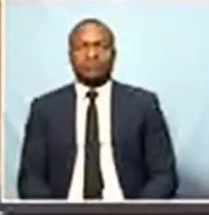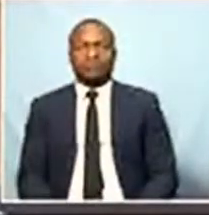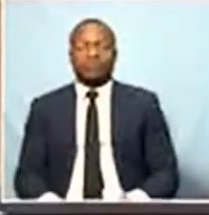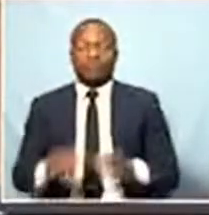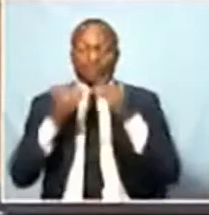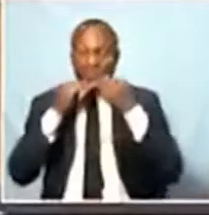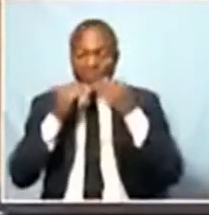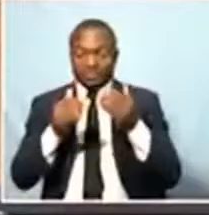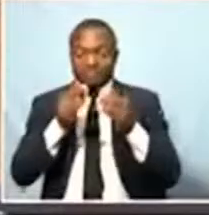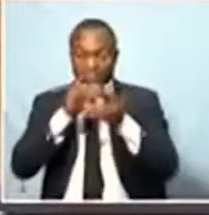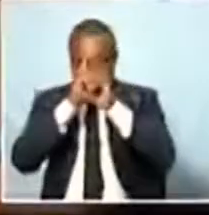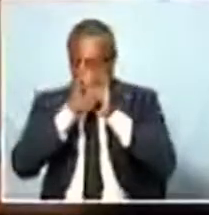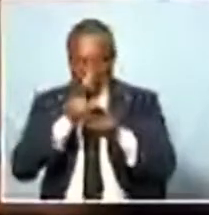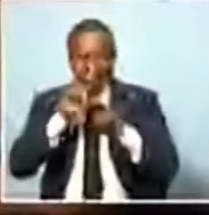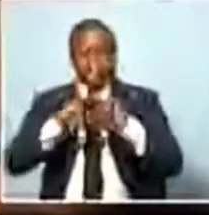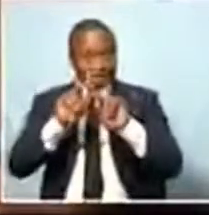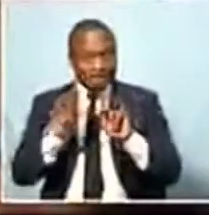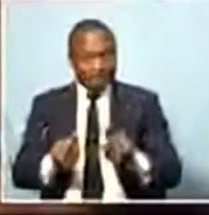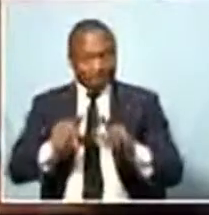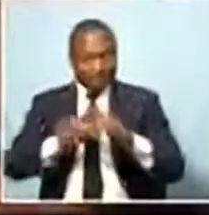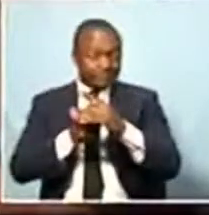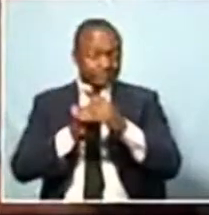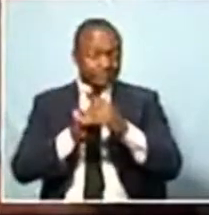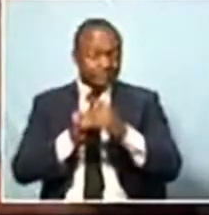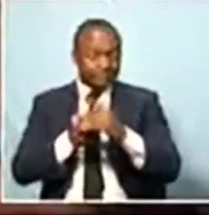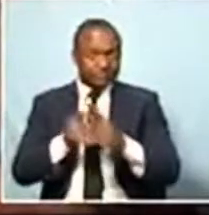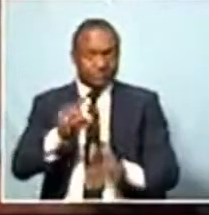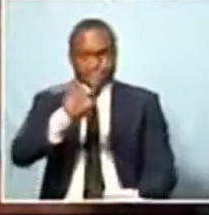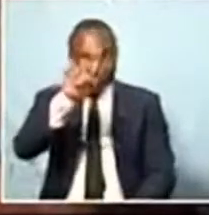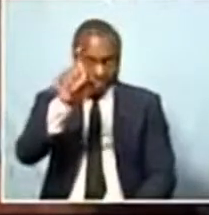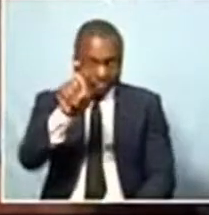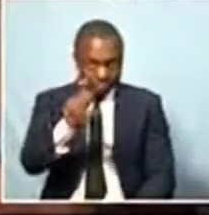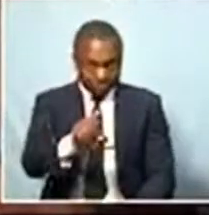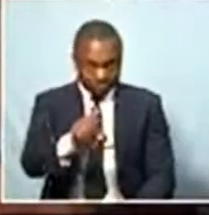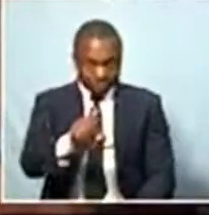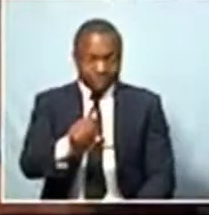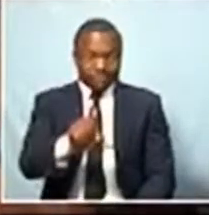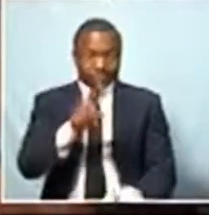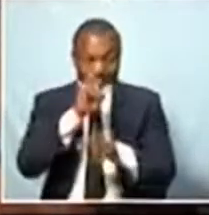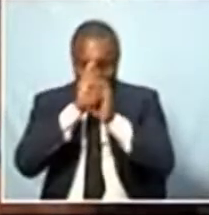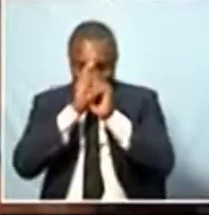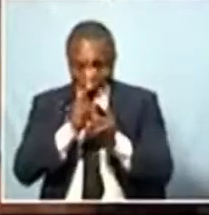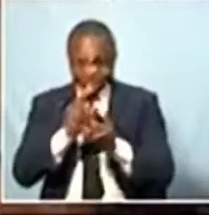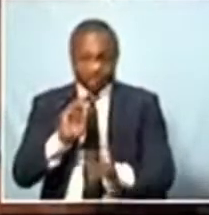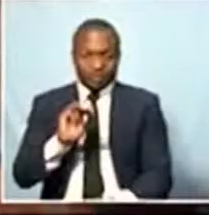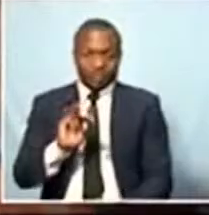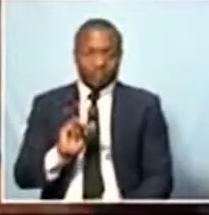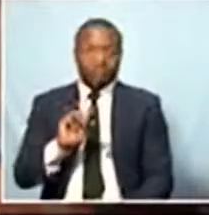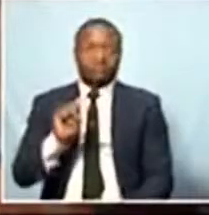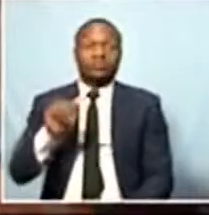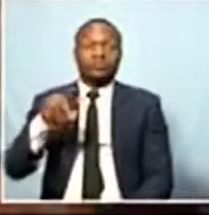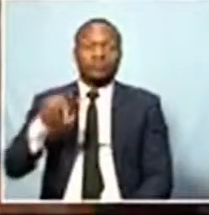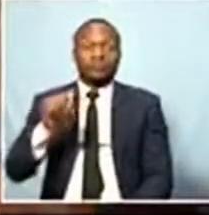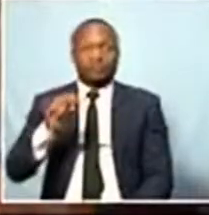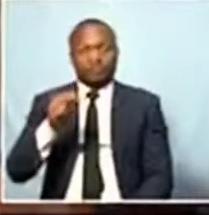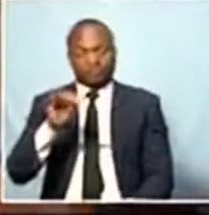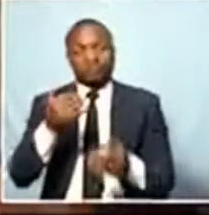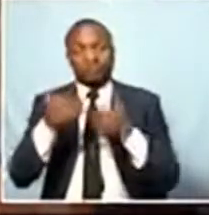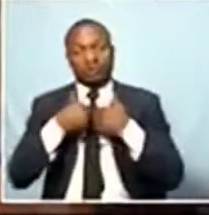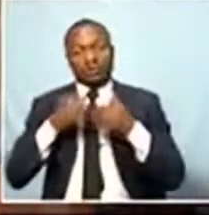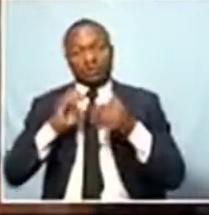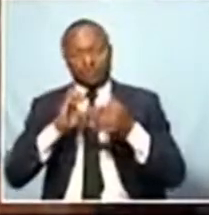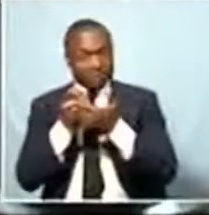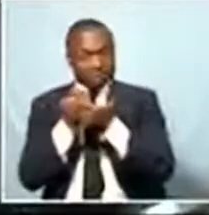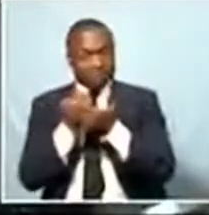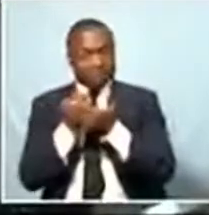Thank you, Honorable Chairperson. I will start with the question. I will address the question by Honorable Mapani. Do we have engagements